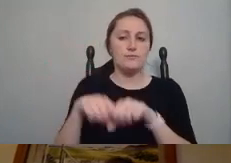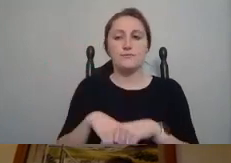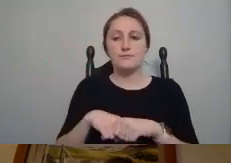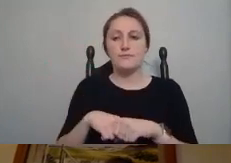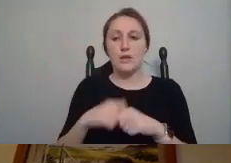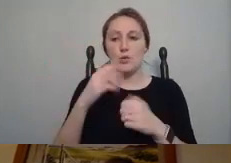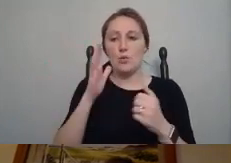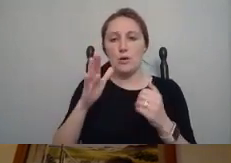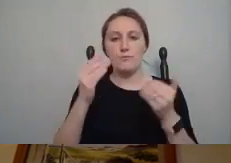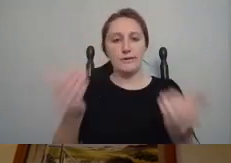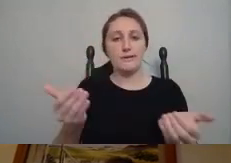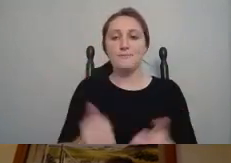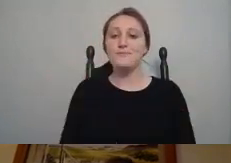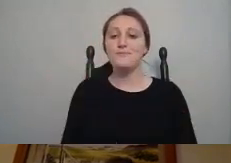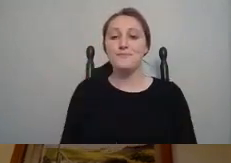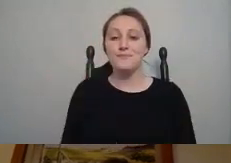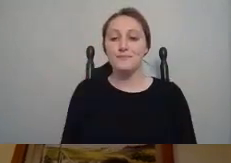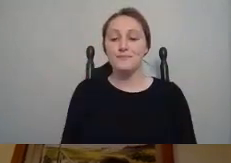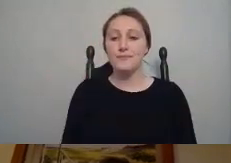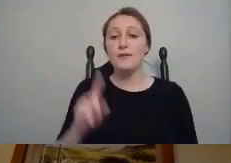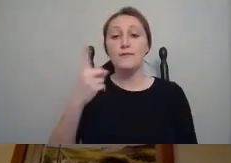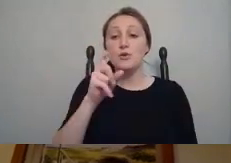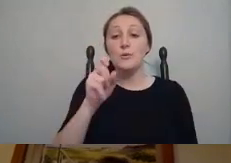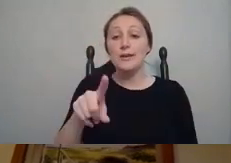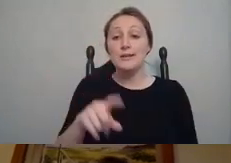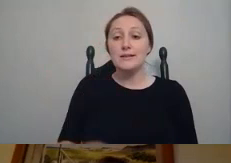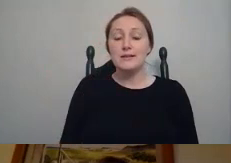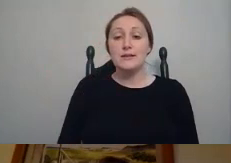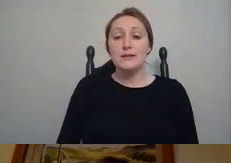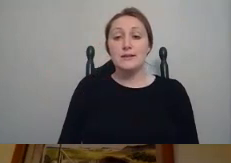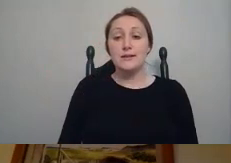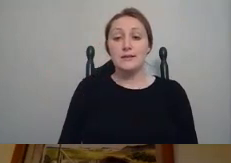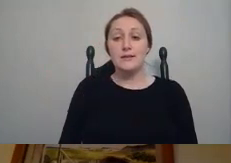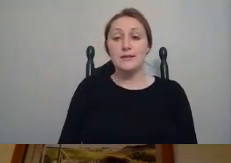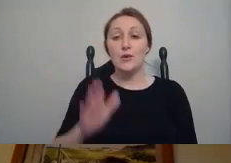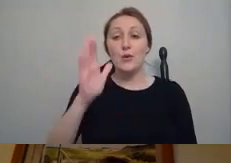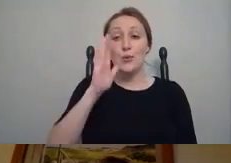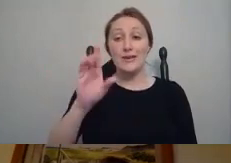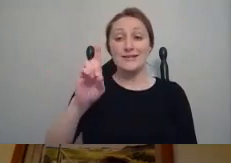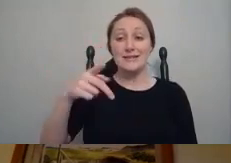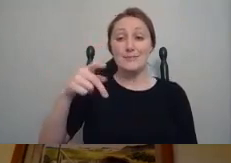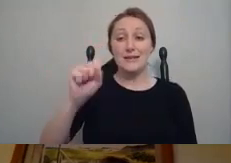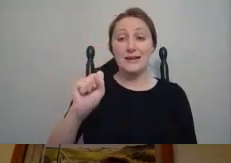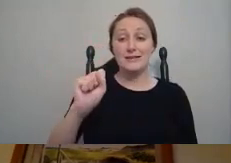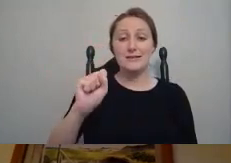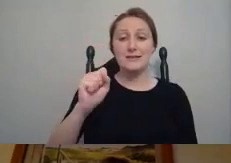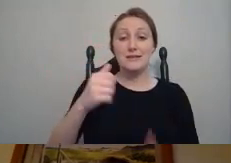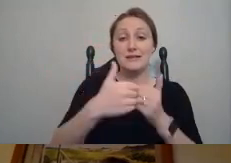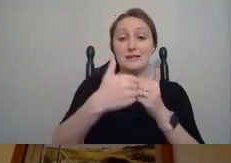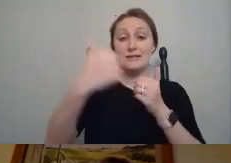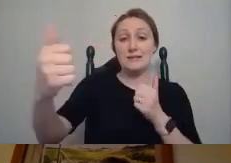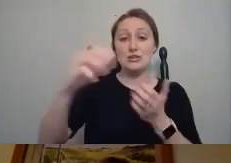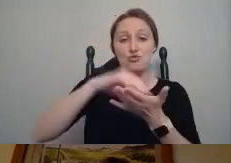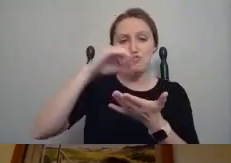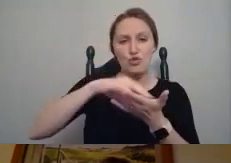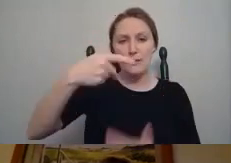begin. All right, we have first question is, will there be a mix of DCPS distance learning packets, which